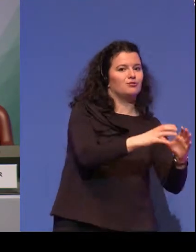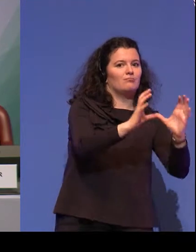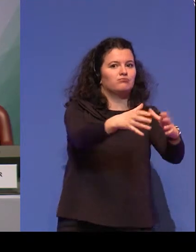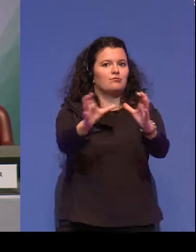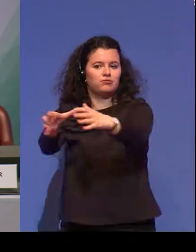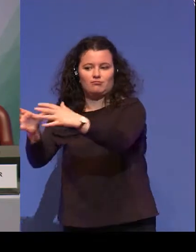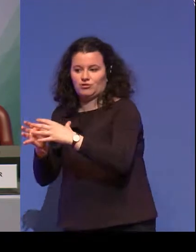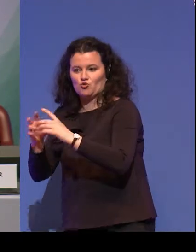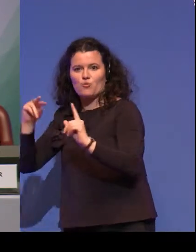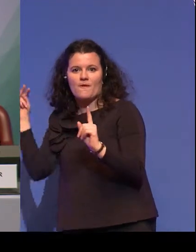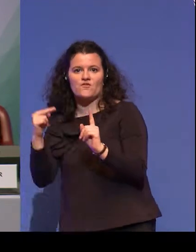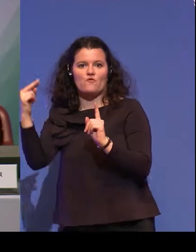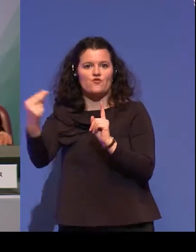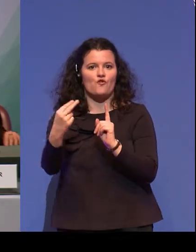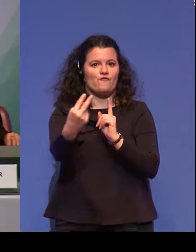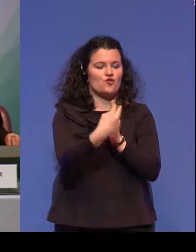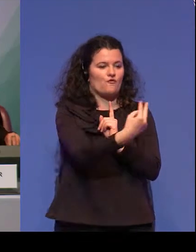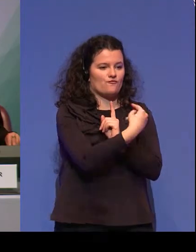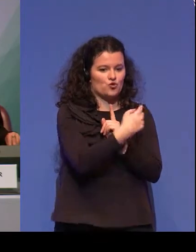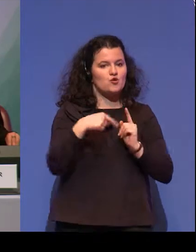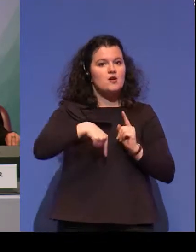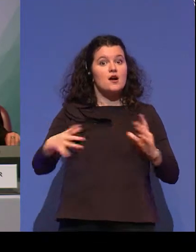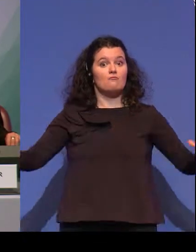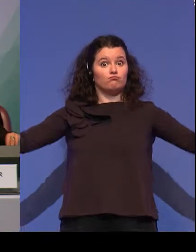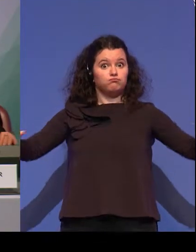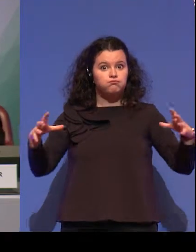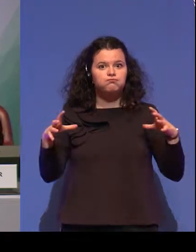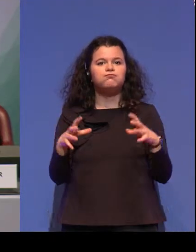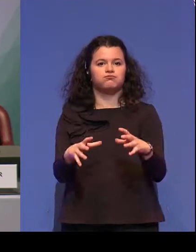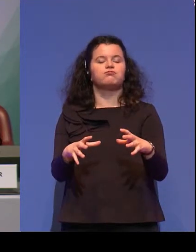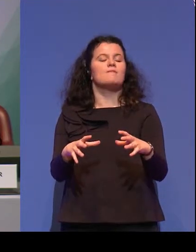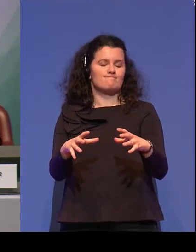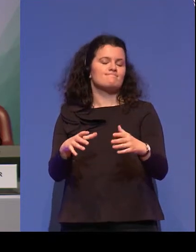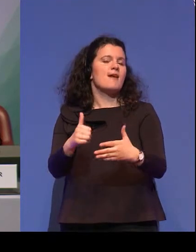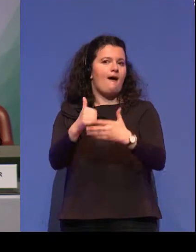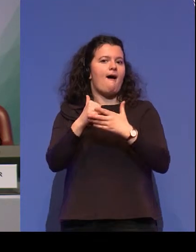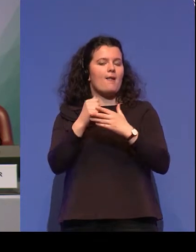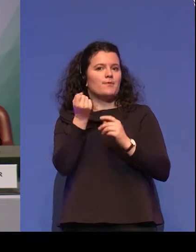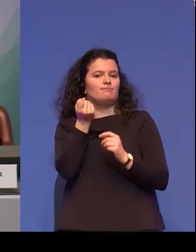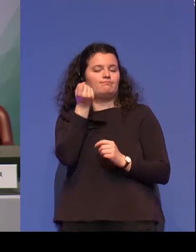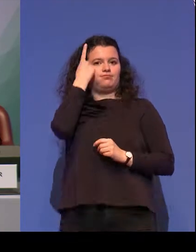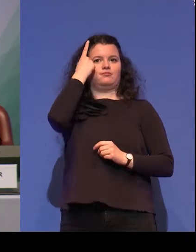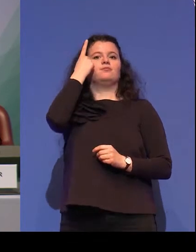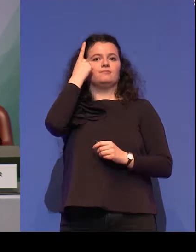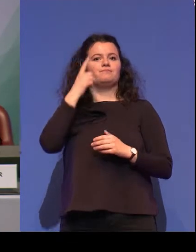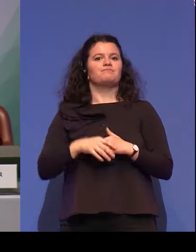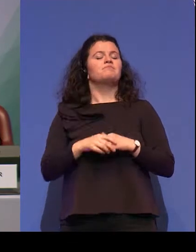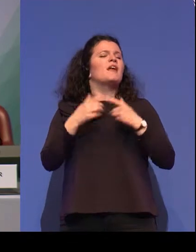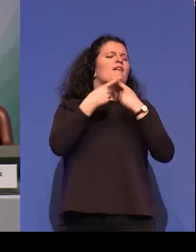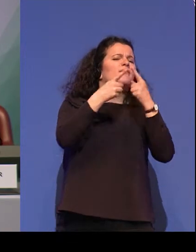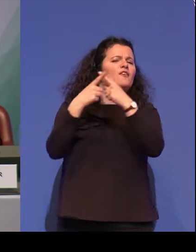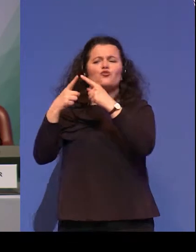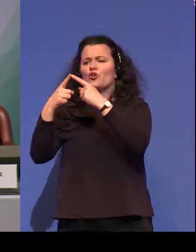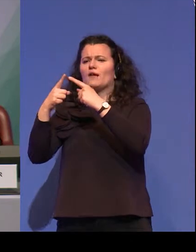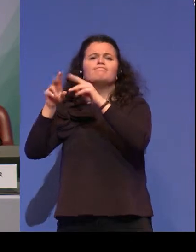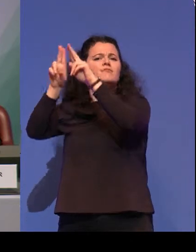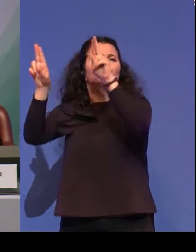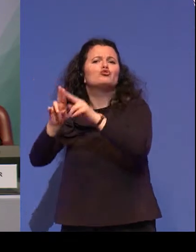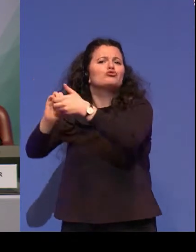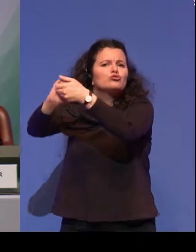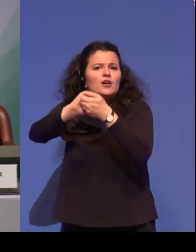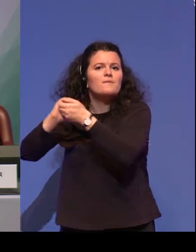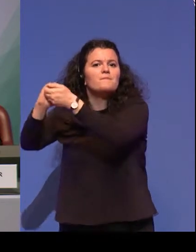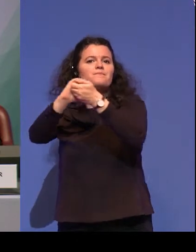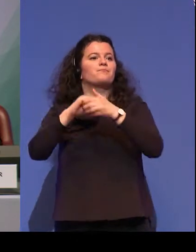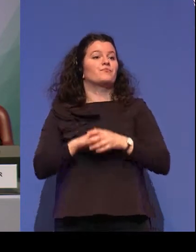needs or that lends voices to civil society, to international organizations, to national and